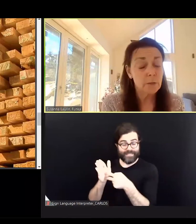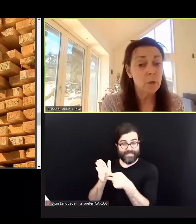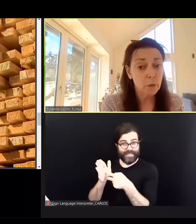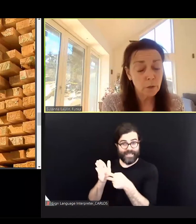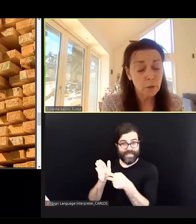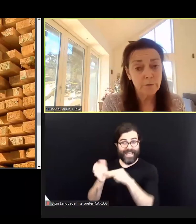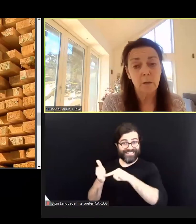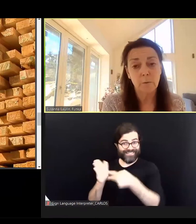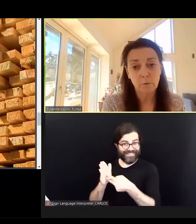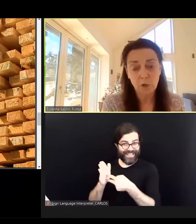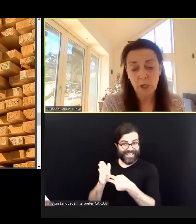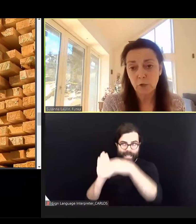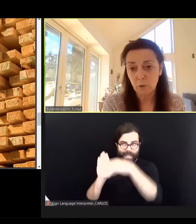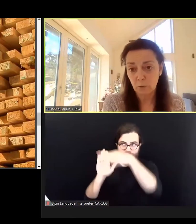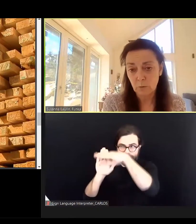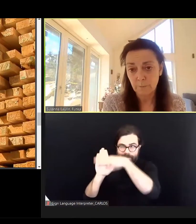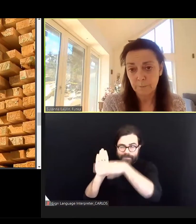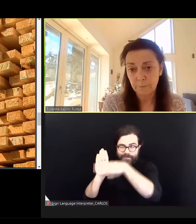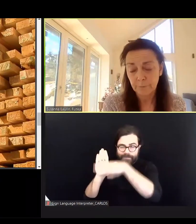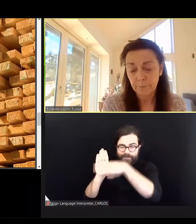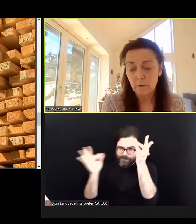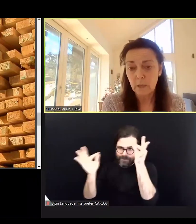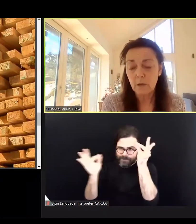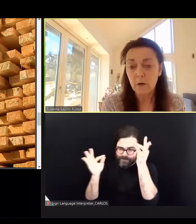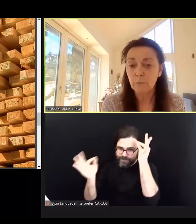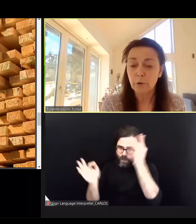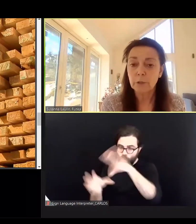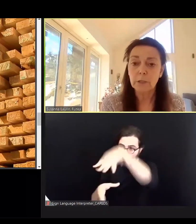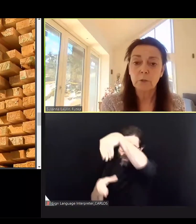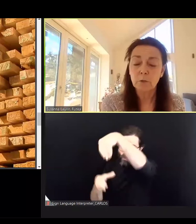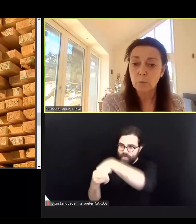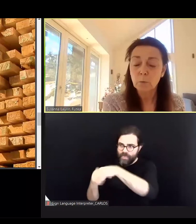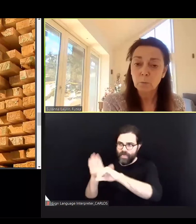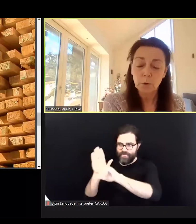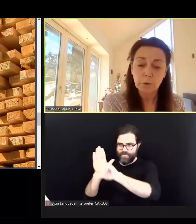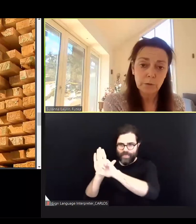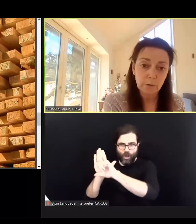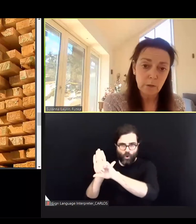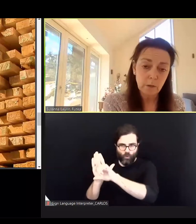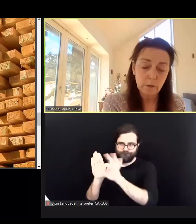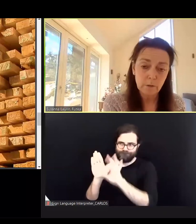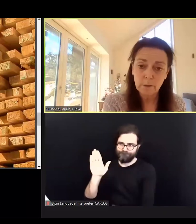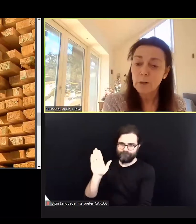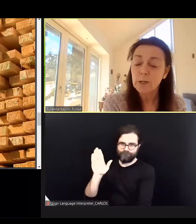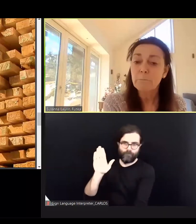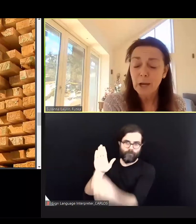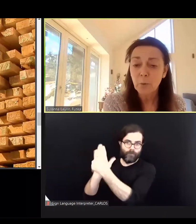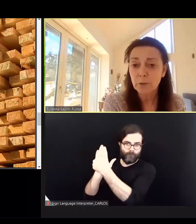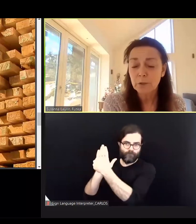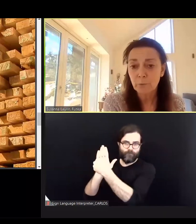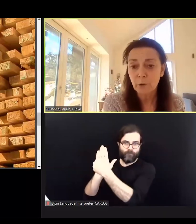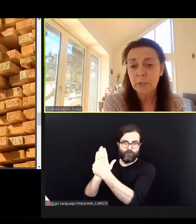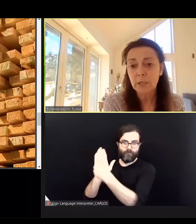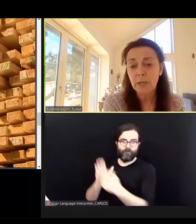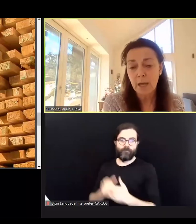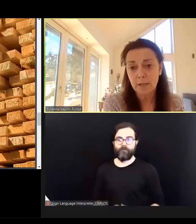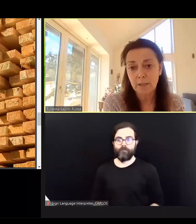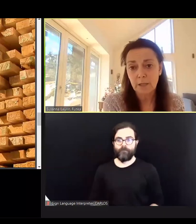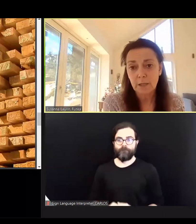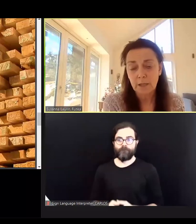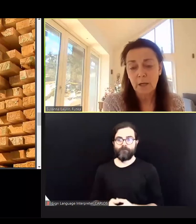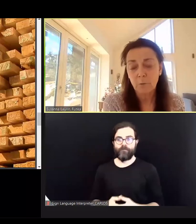what is covered by the directive, but it doesn't say exactly how. For the how, I mean, how we define what